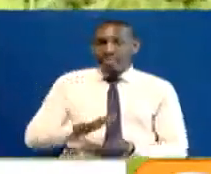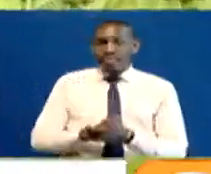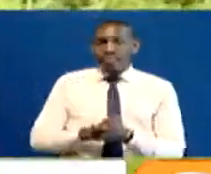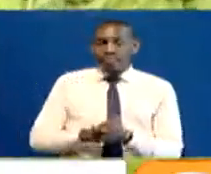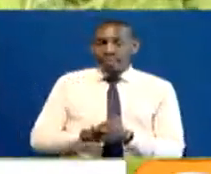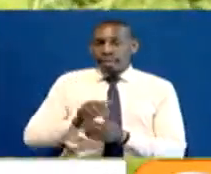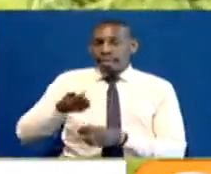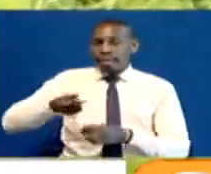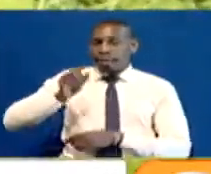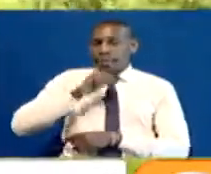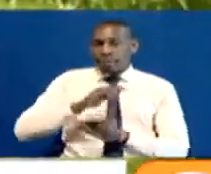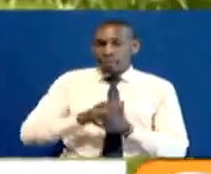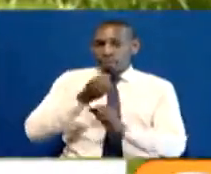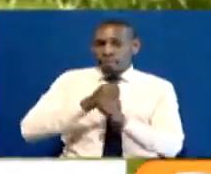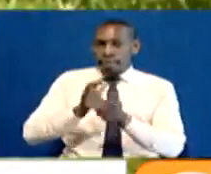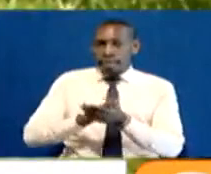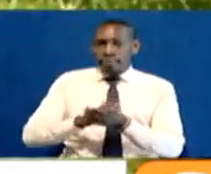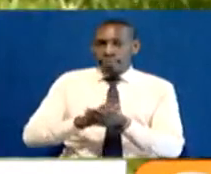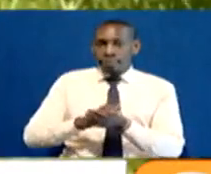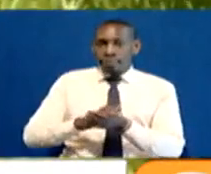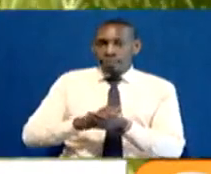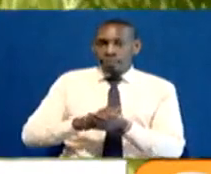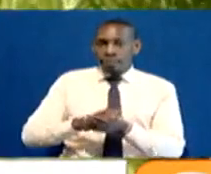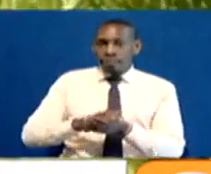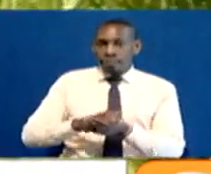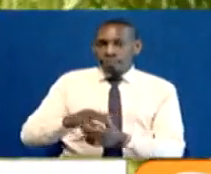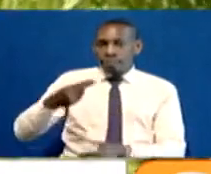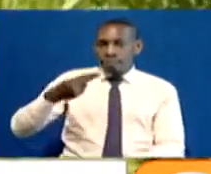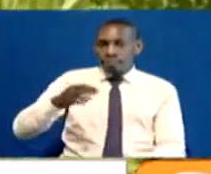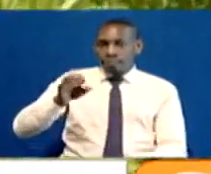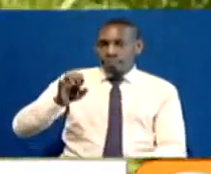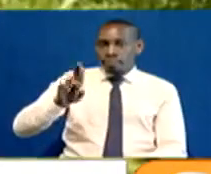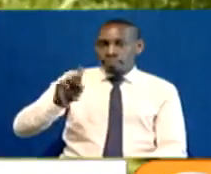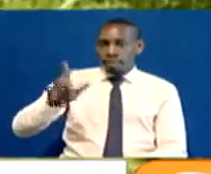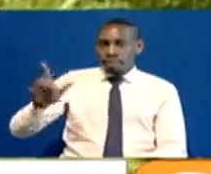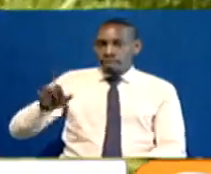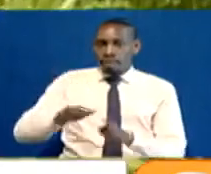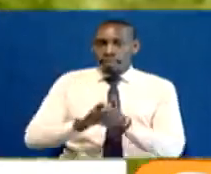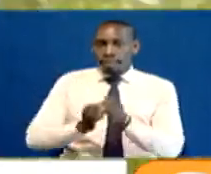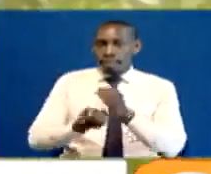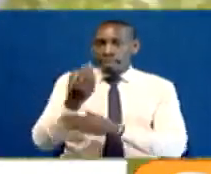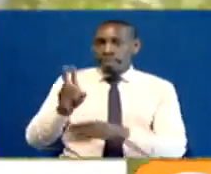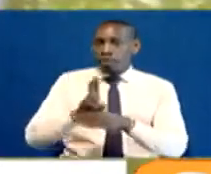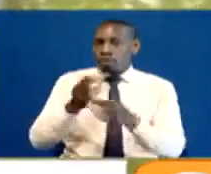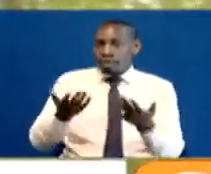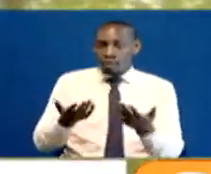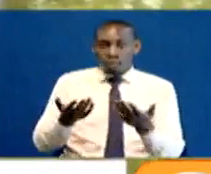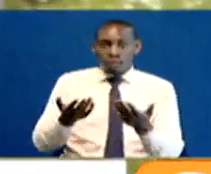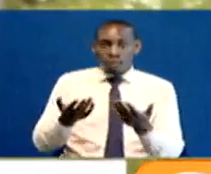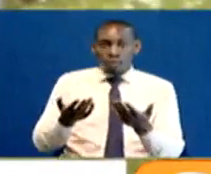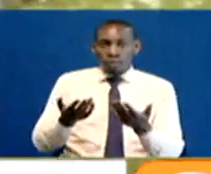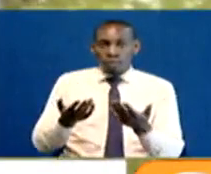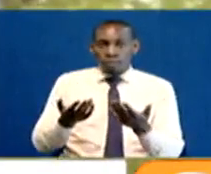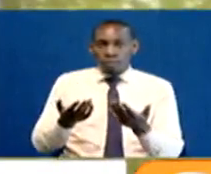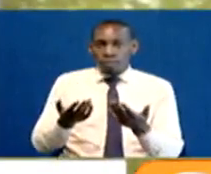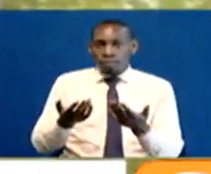mmea, ili imetengenezwa habo. Na mmea mwenyewe unatumika katika kutibu